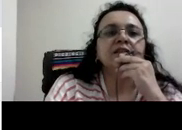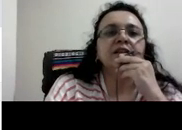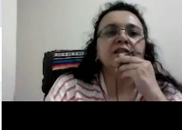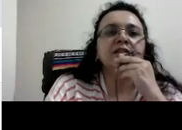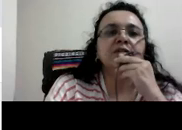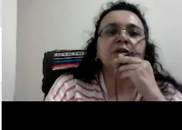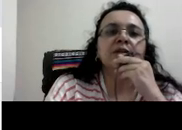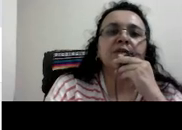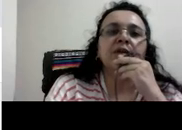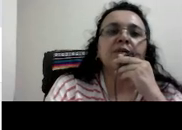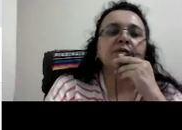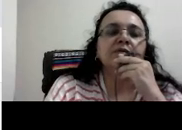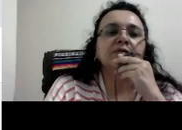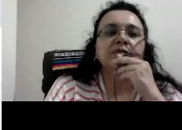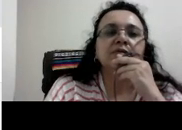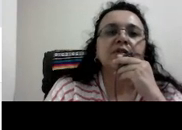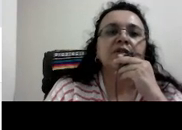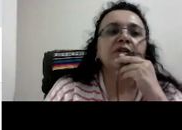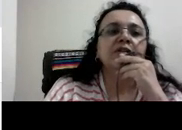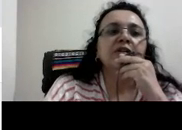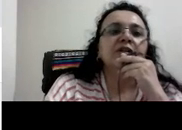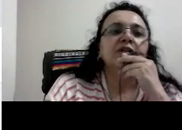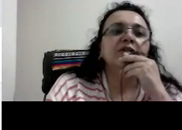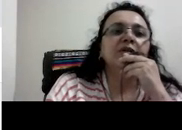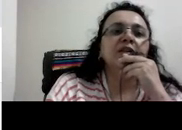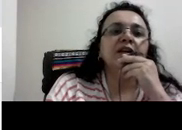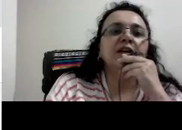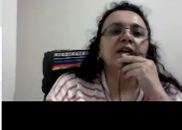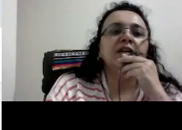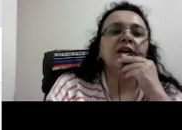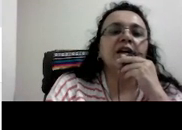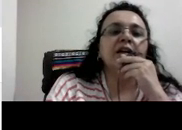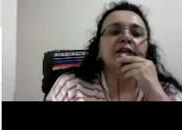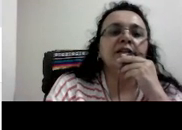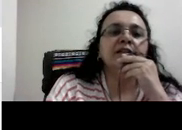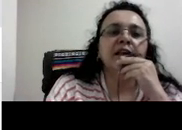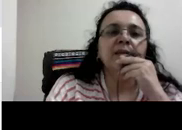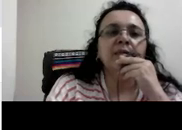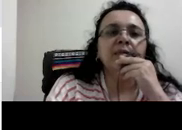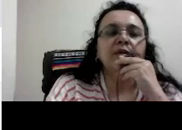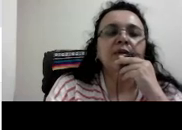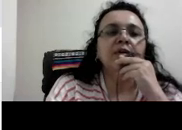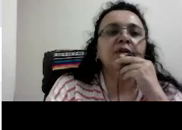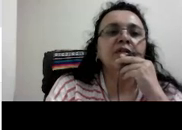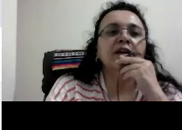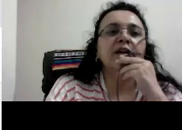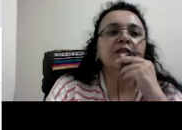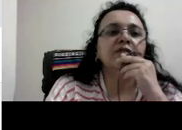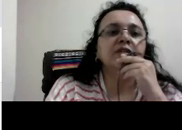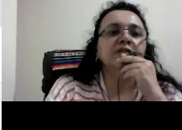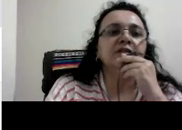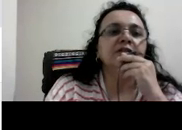Yeah. It's easy to get around. Do you think they are the same or they